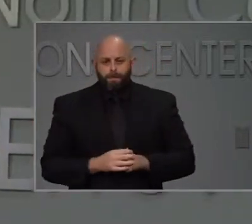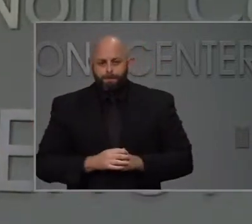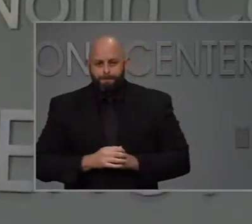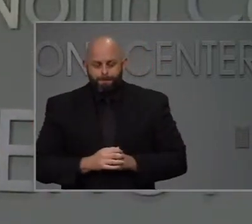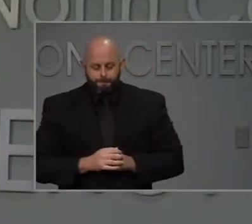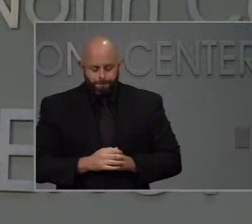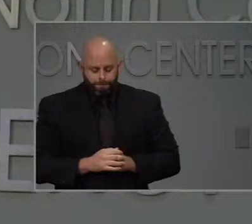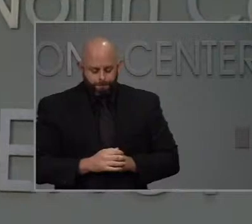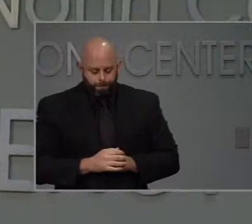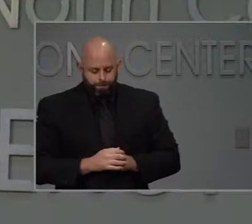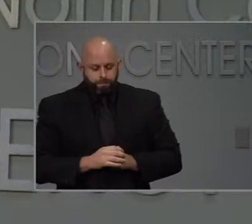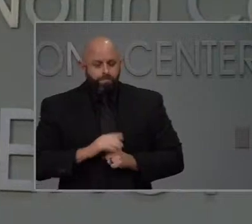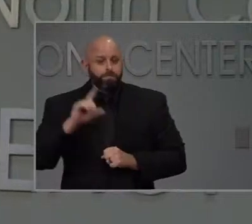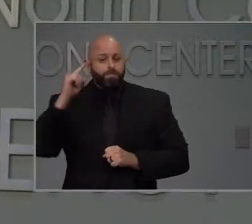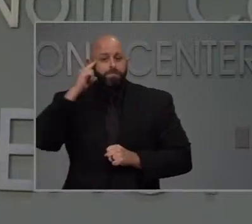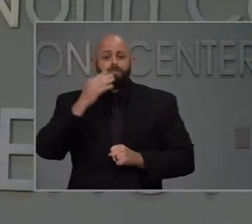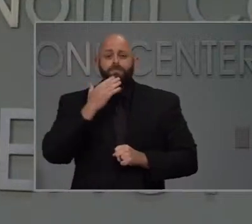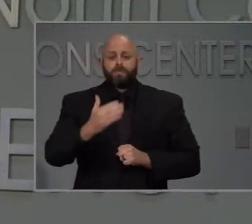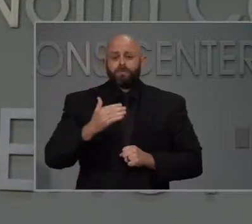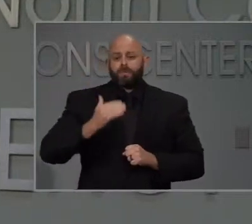Thank you. Next question.